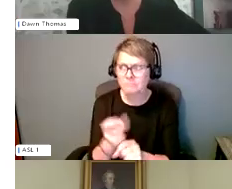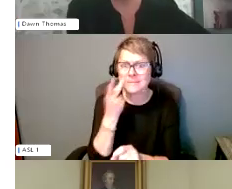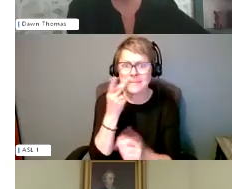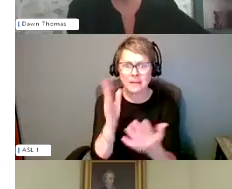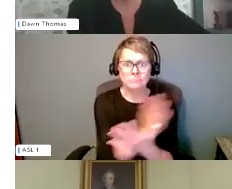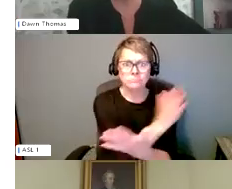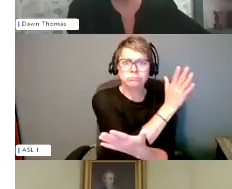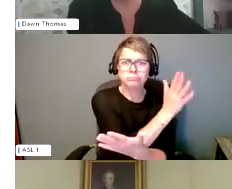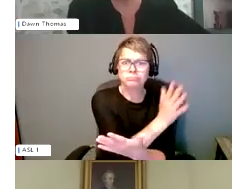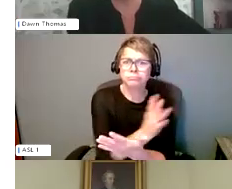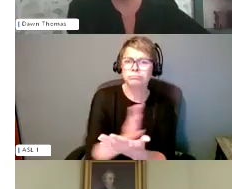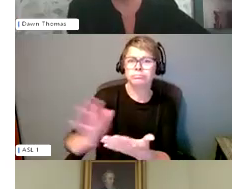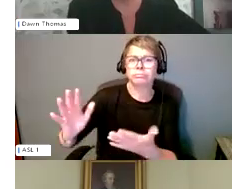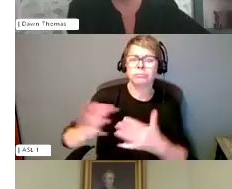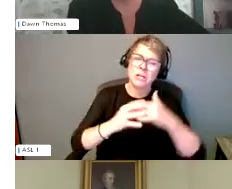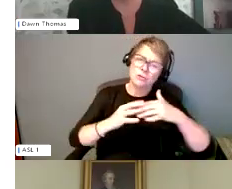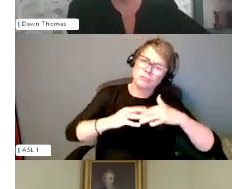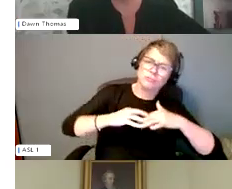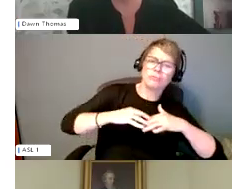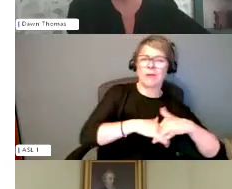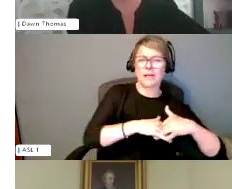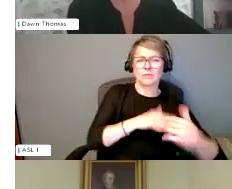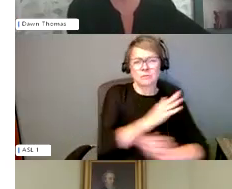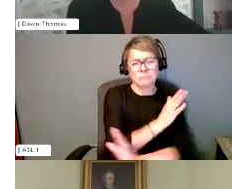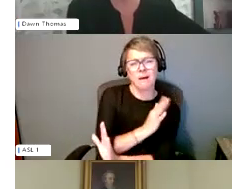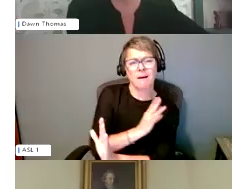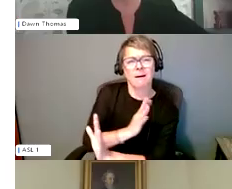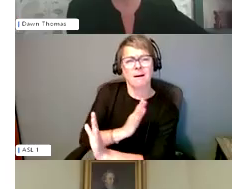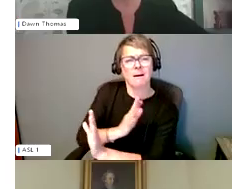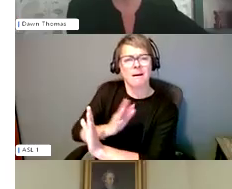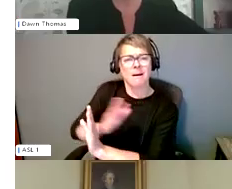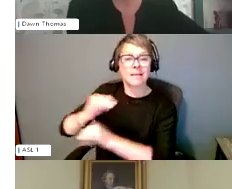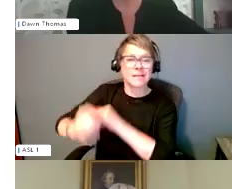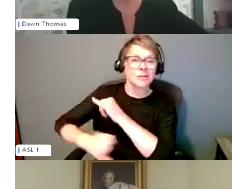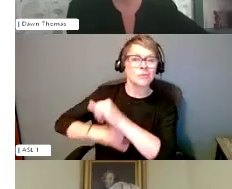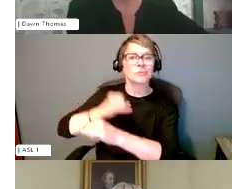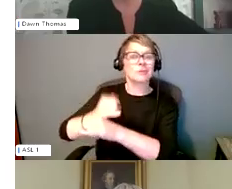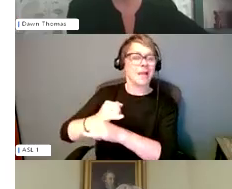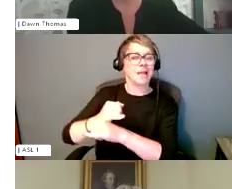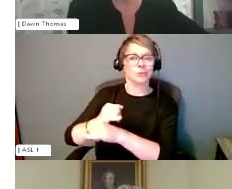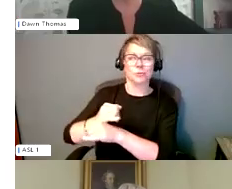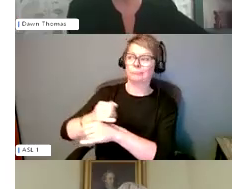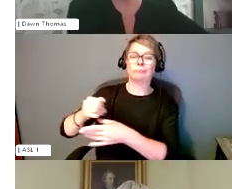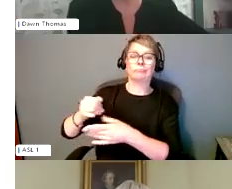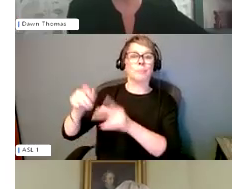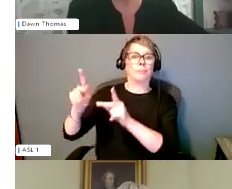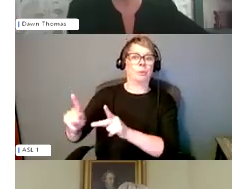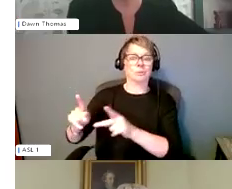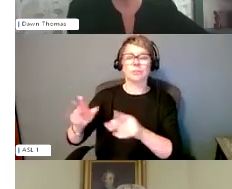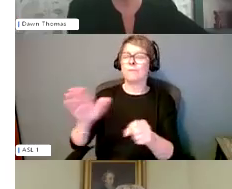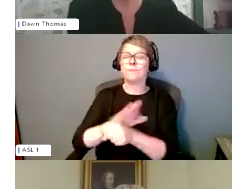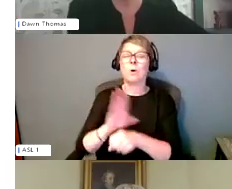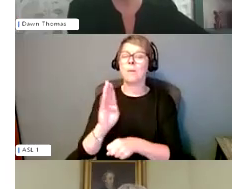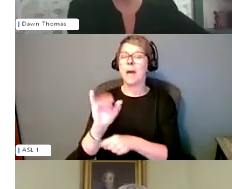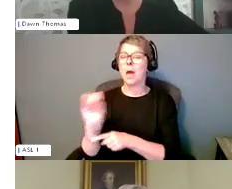of very, very grassroots, all the way up to that international step today. So again, their full bios are going to be in